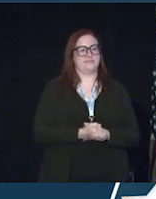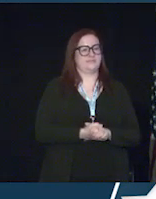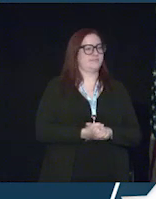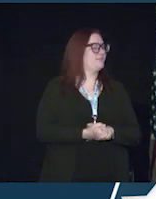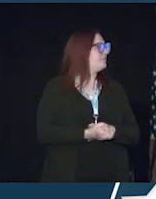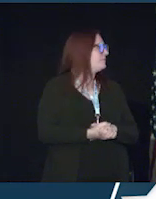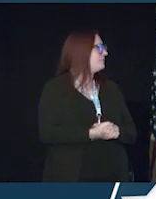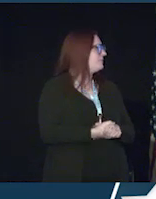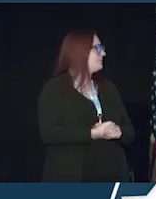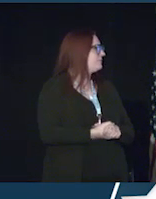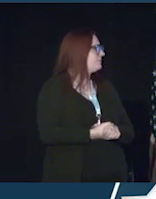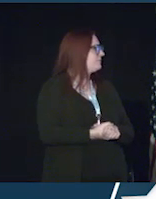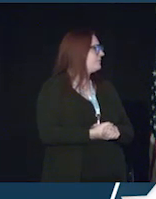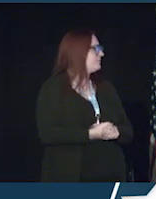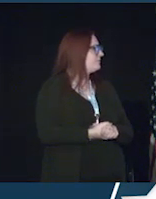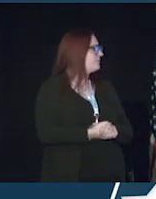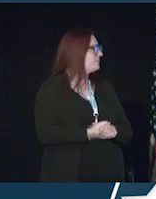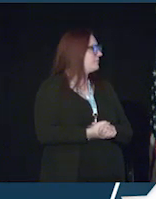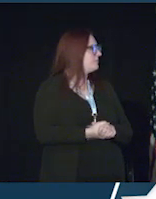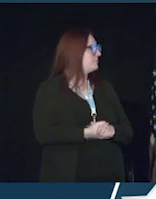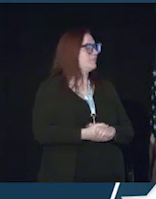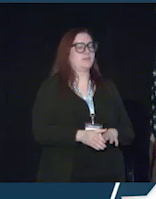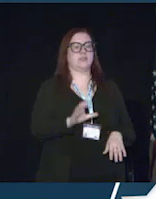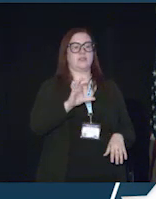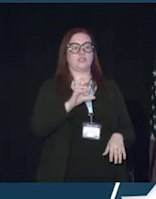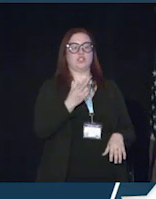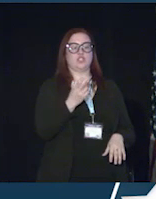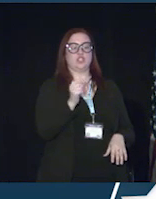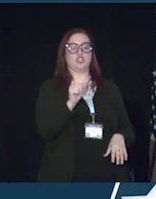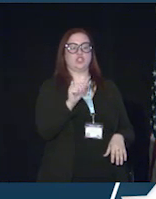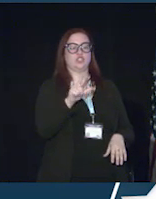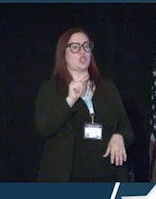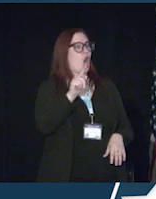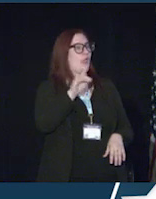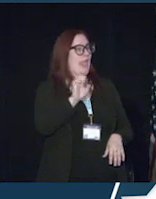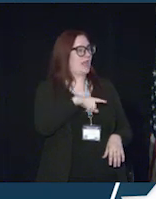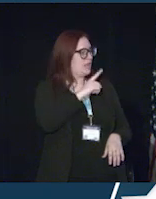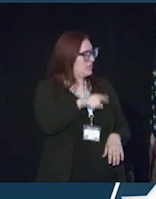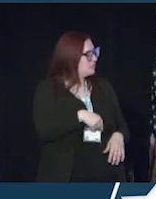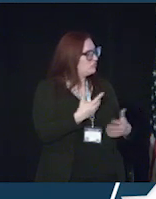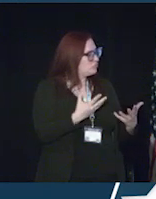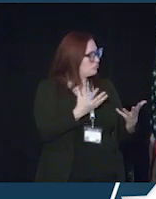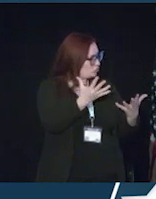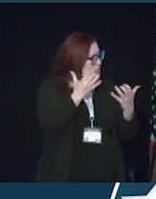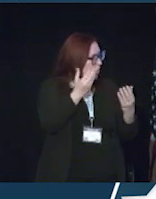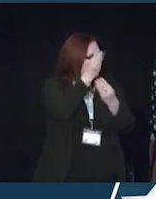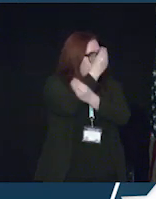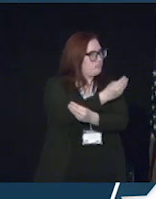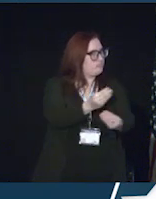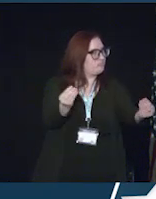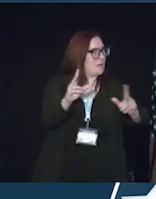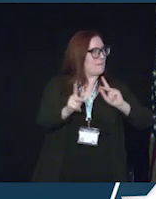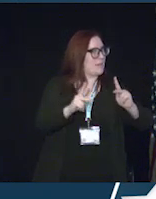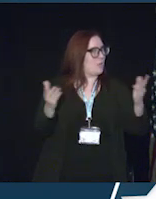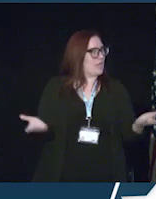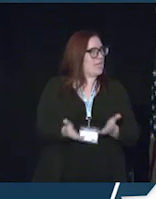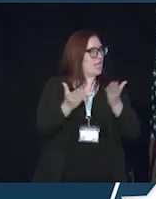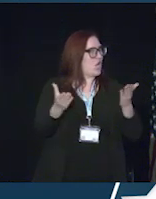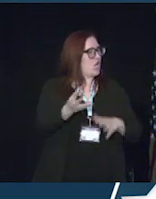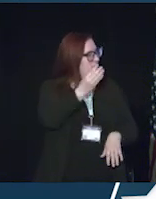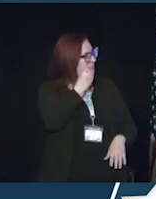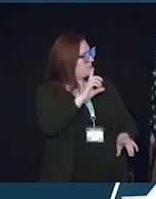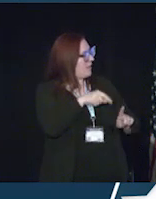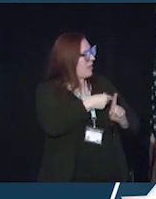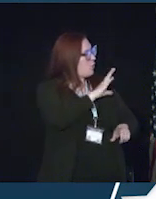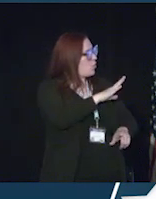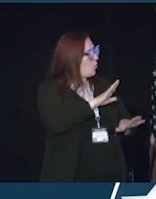And Charlotte, what would you like people in the audience to know about your childhood and your adulthood as well?